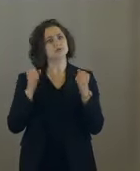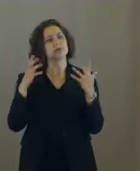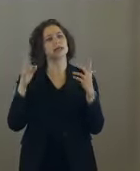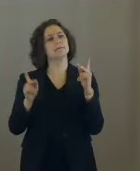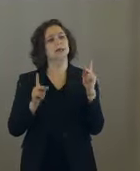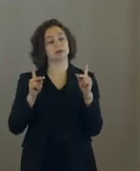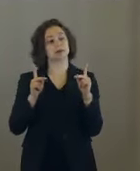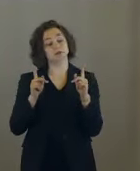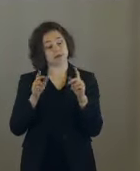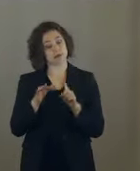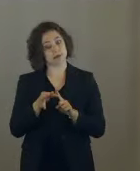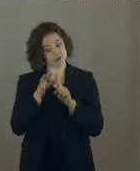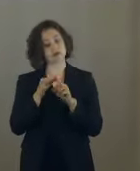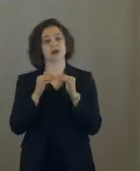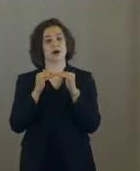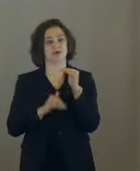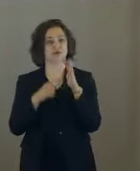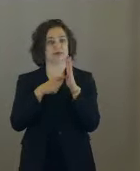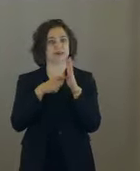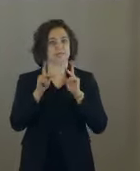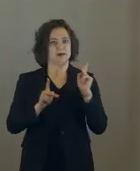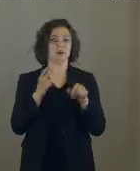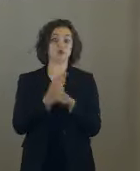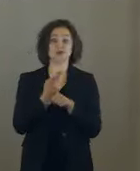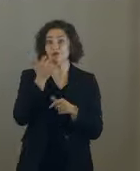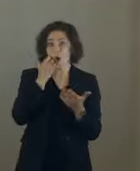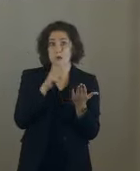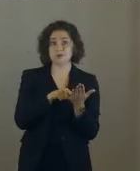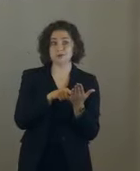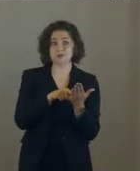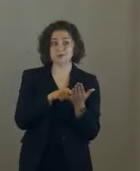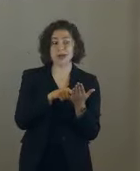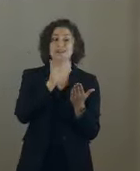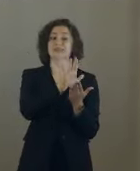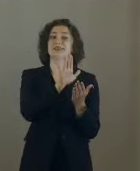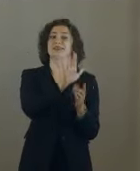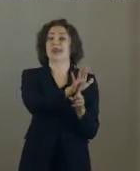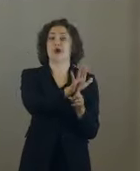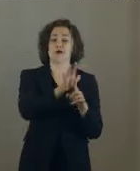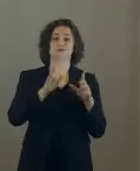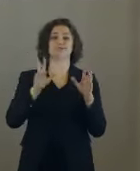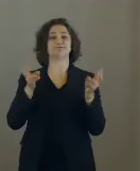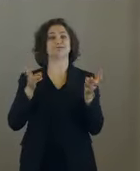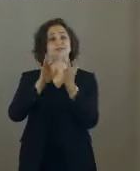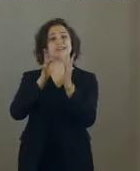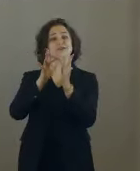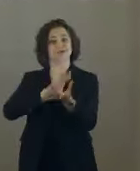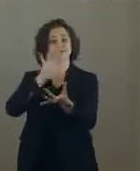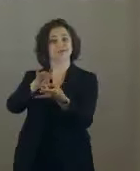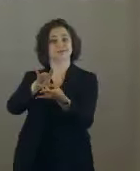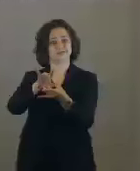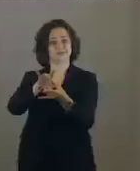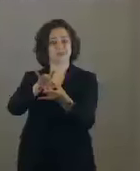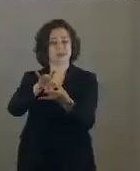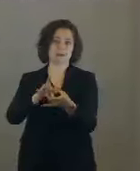particularly underrepresented people, use the phone as their digital connection. And so I'm really, really